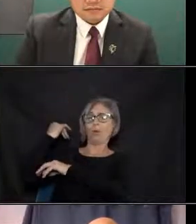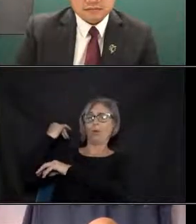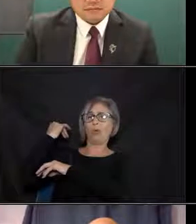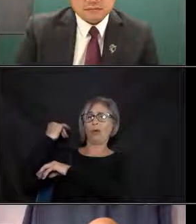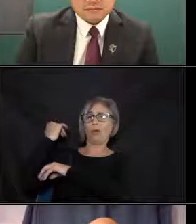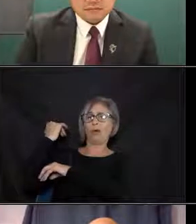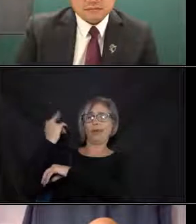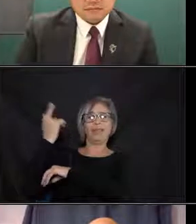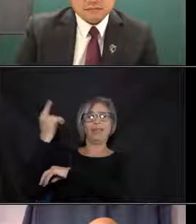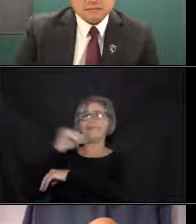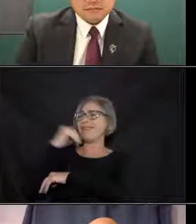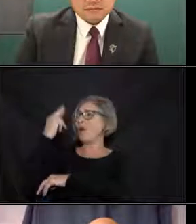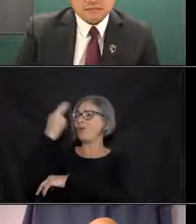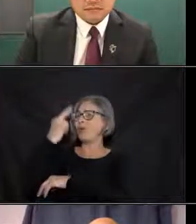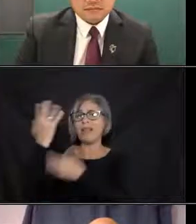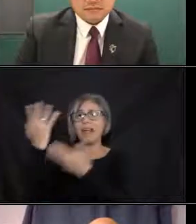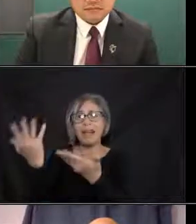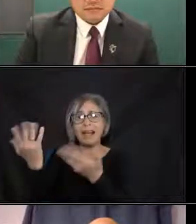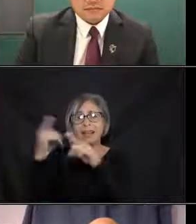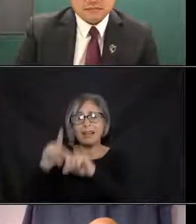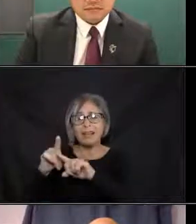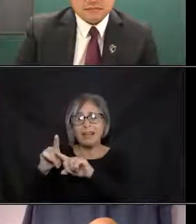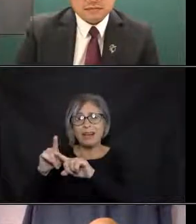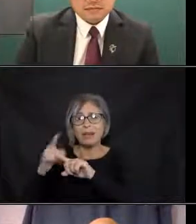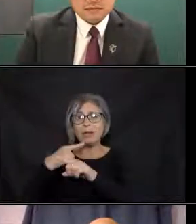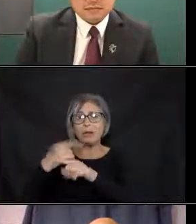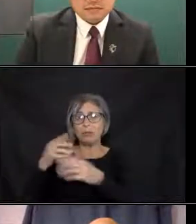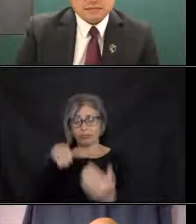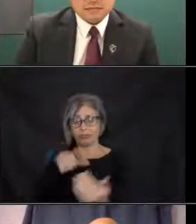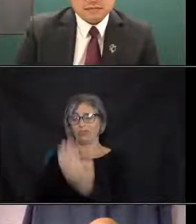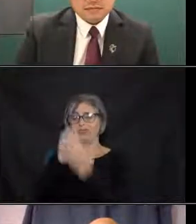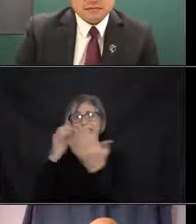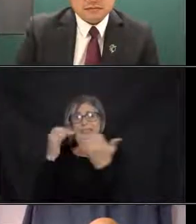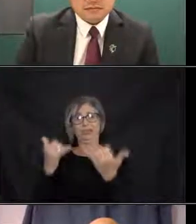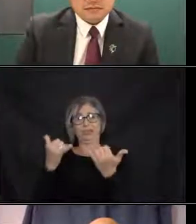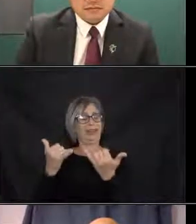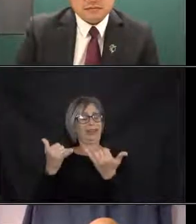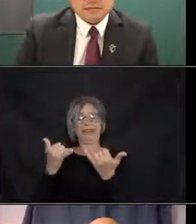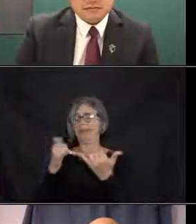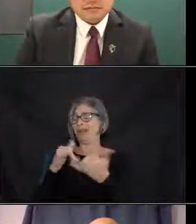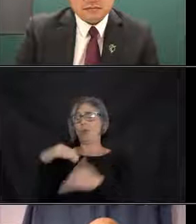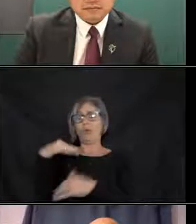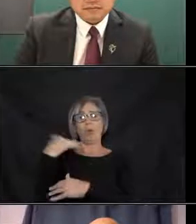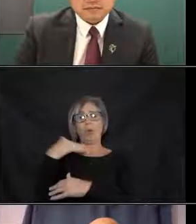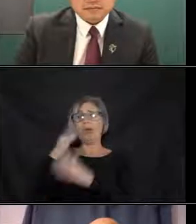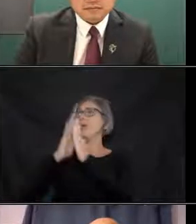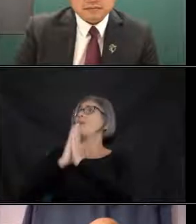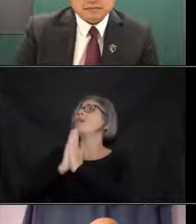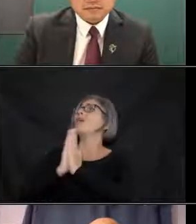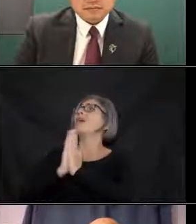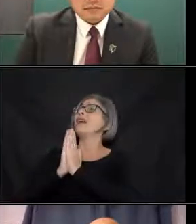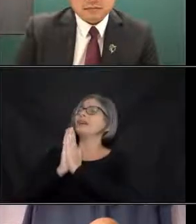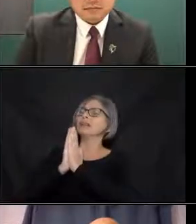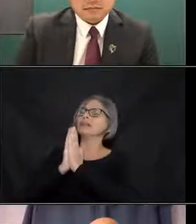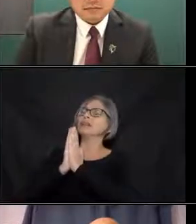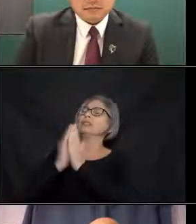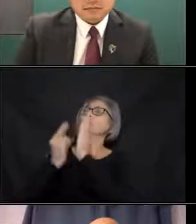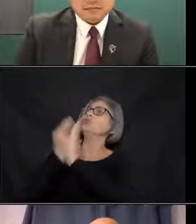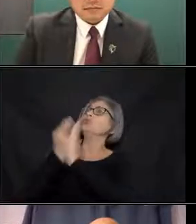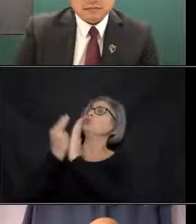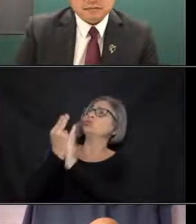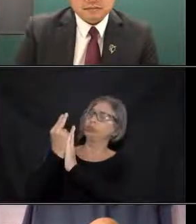he did not realize then what we would be facing today. And so the prayer is very, very true to